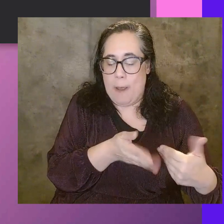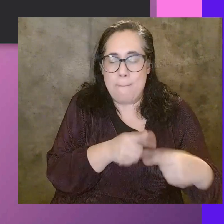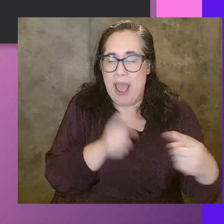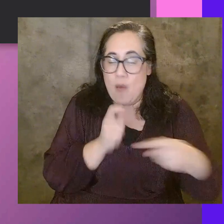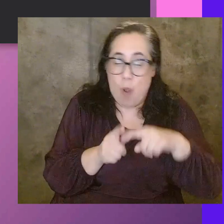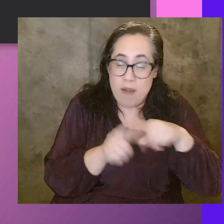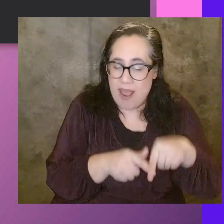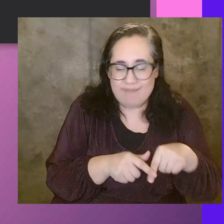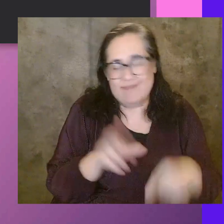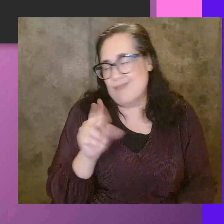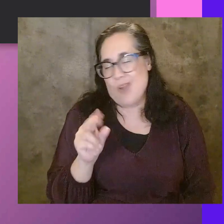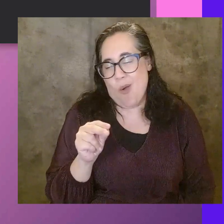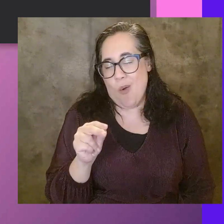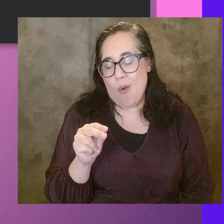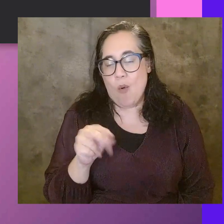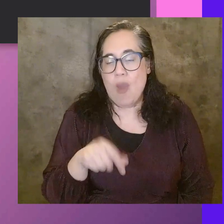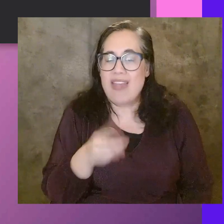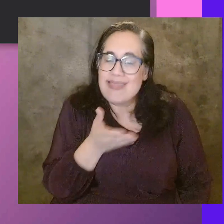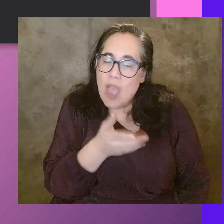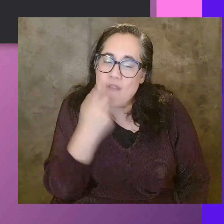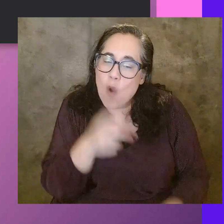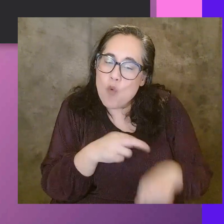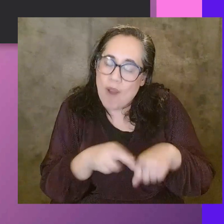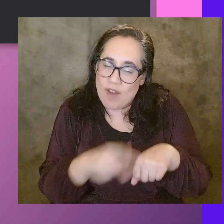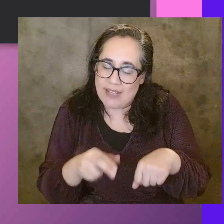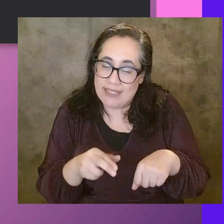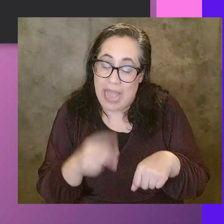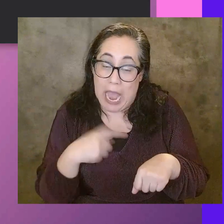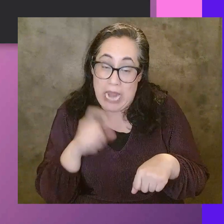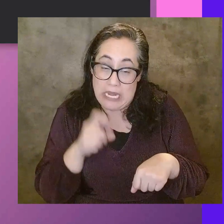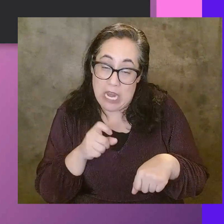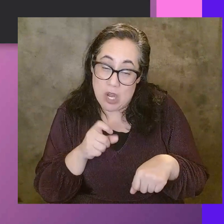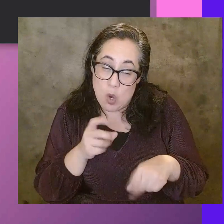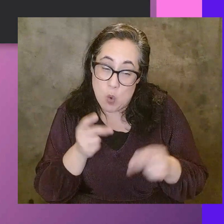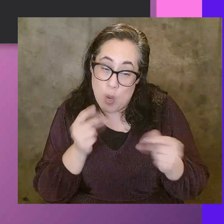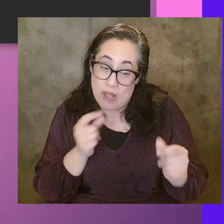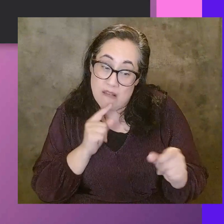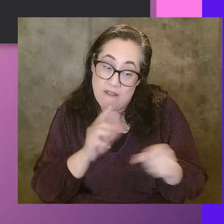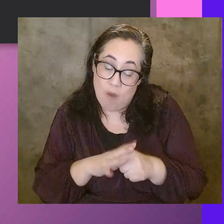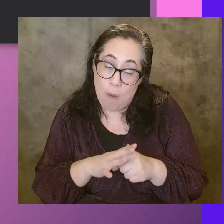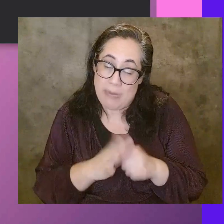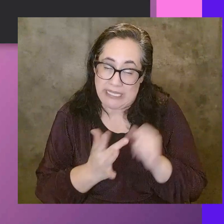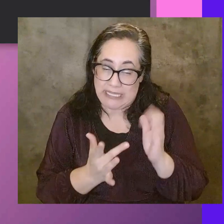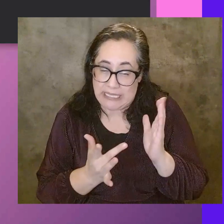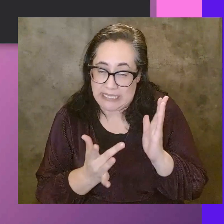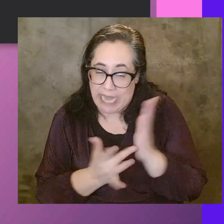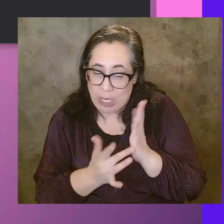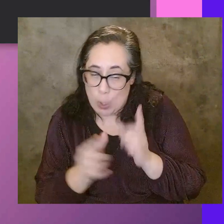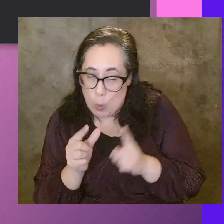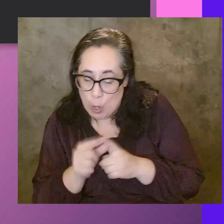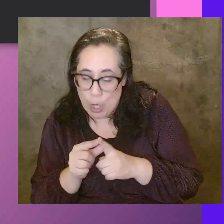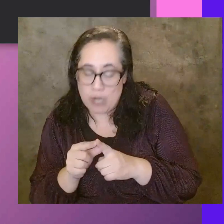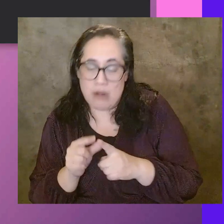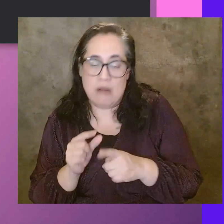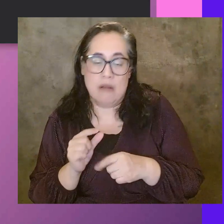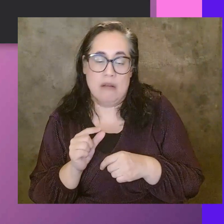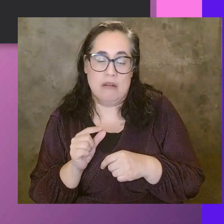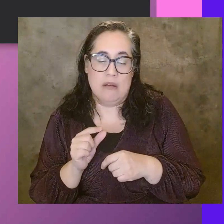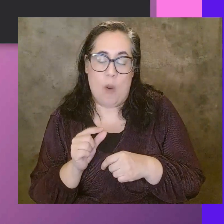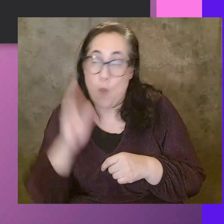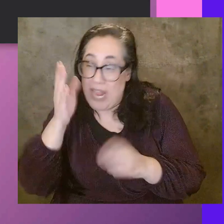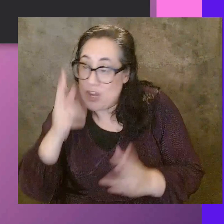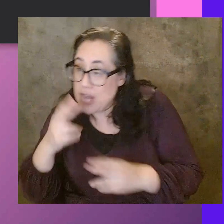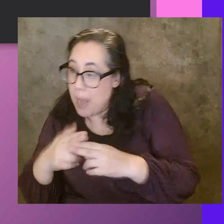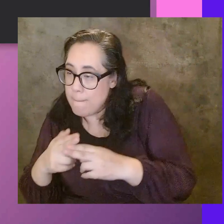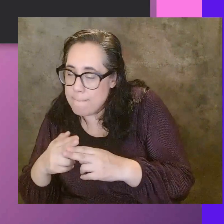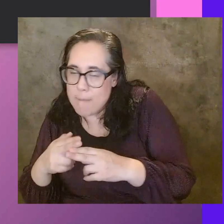They're there as a reference. If I need to quickly confirm a technical term, a presenter's name, or an acronym, I also keep a